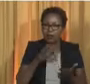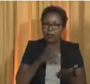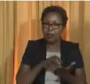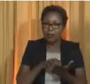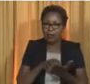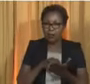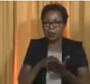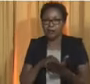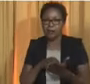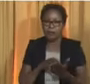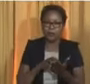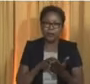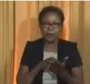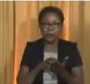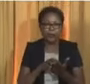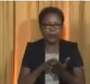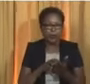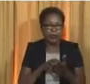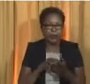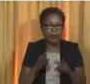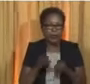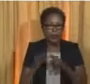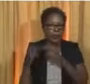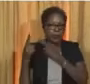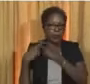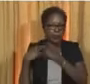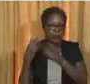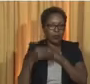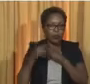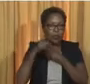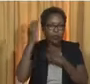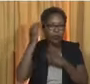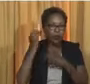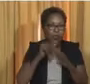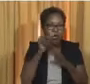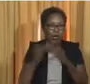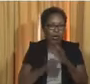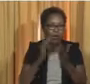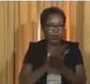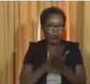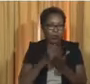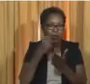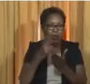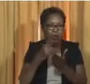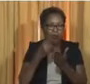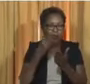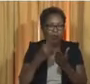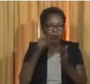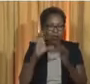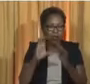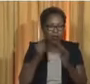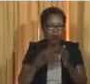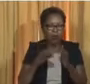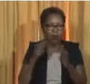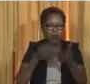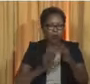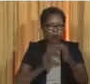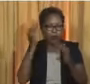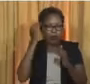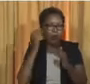and the imposed obligation by this court under Section 3C of the Supreme Court Act, which provides